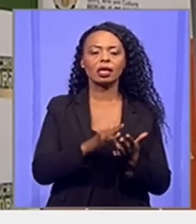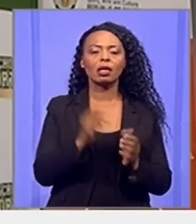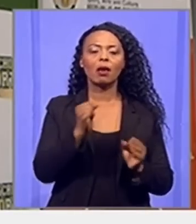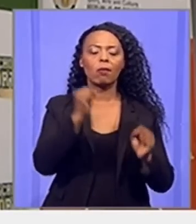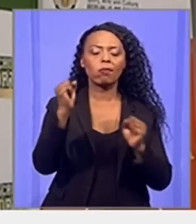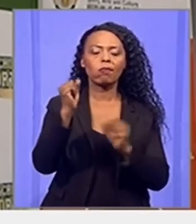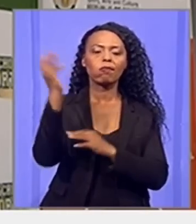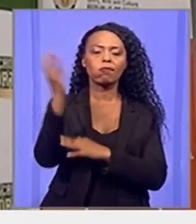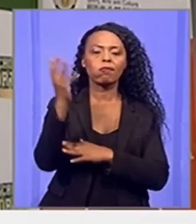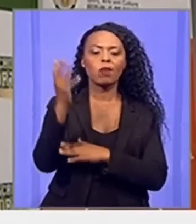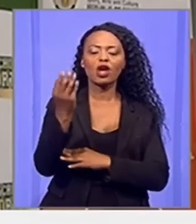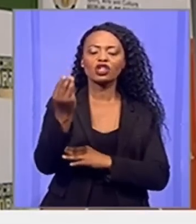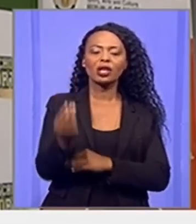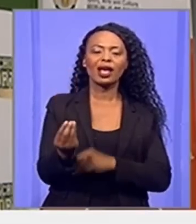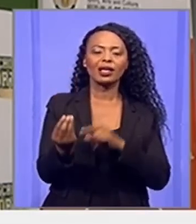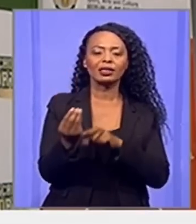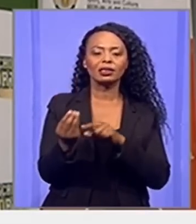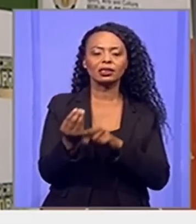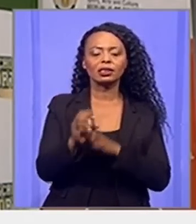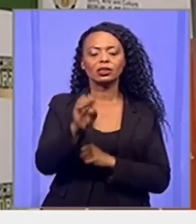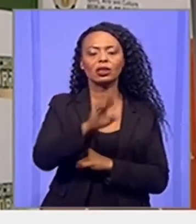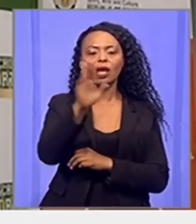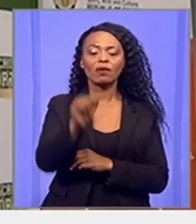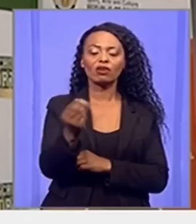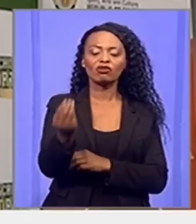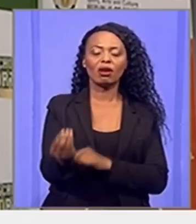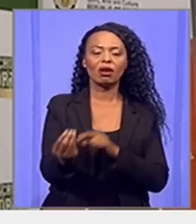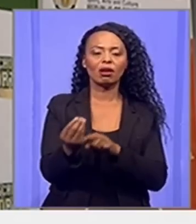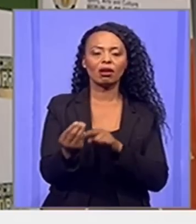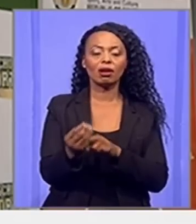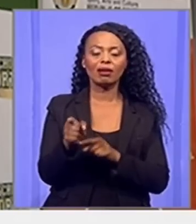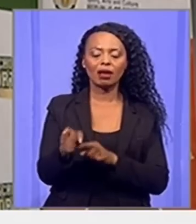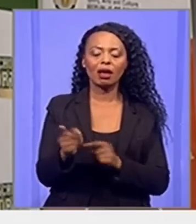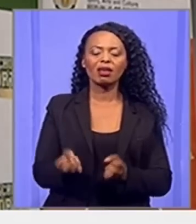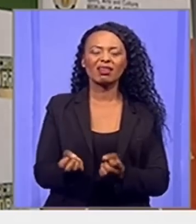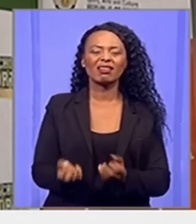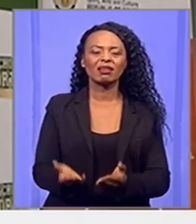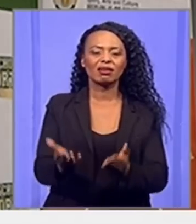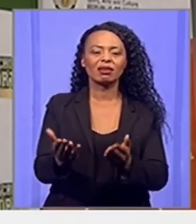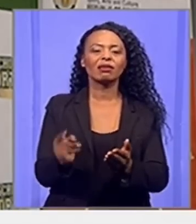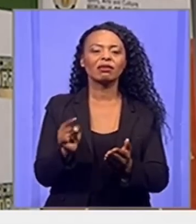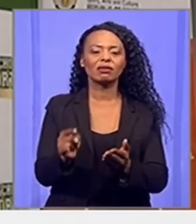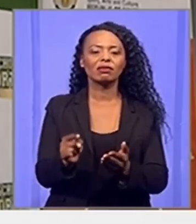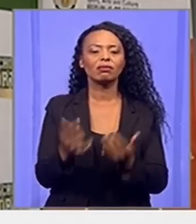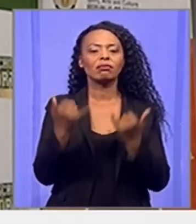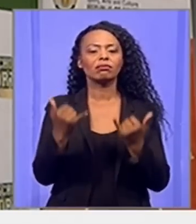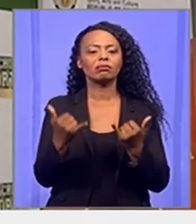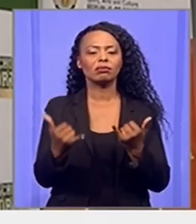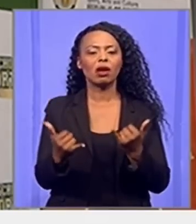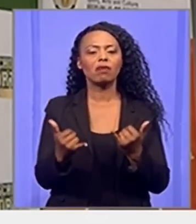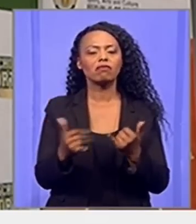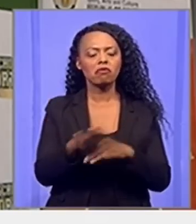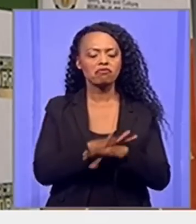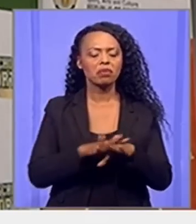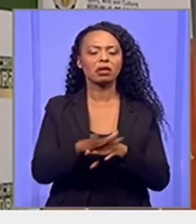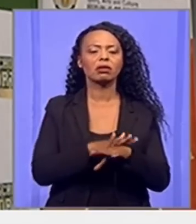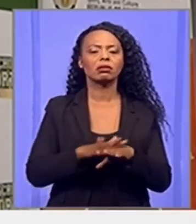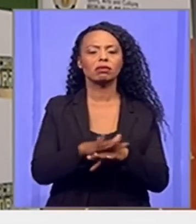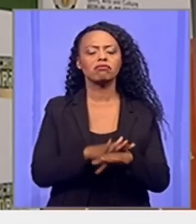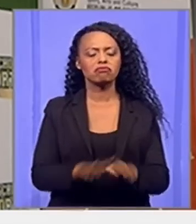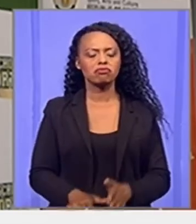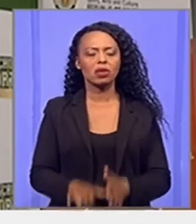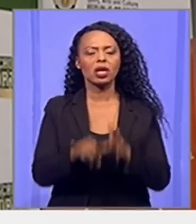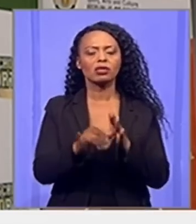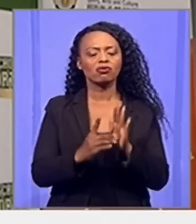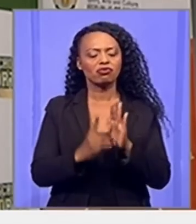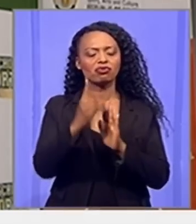that there is a child, there is a South African child, that we must provide a fertile ground for them to be developed in